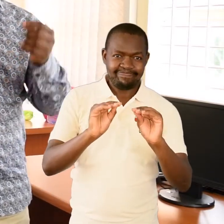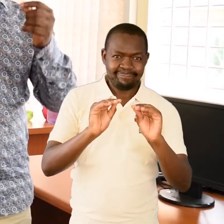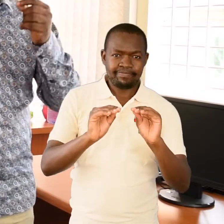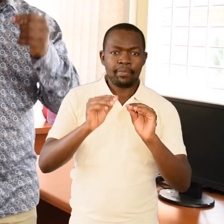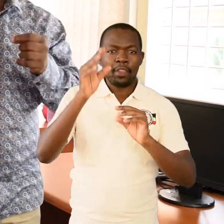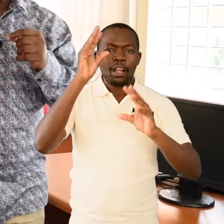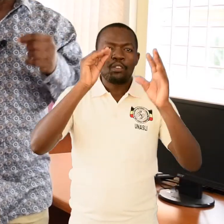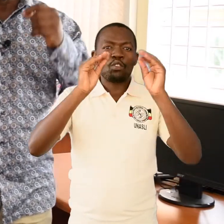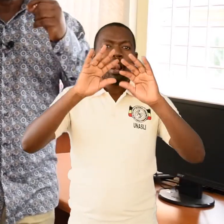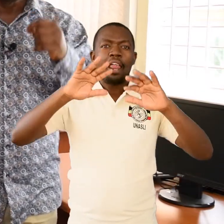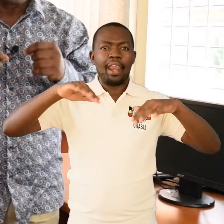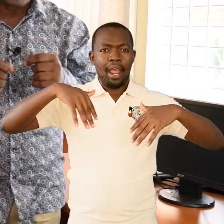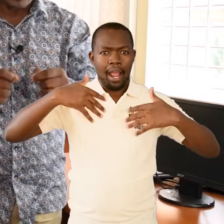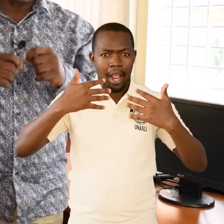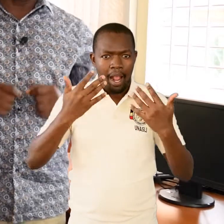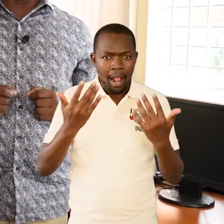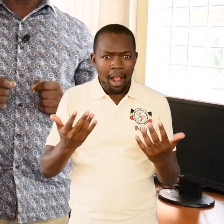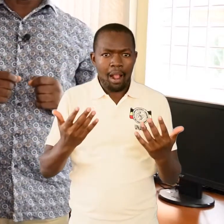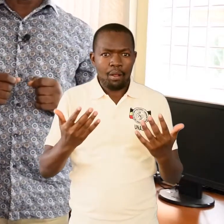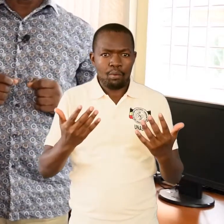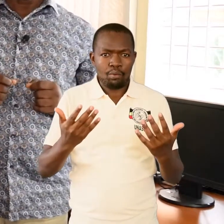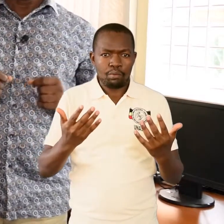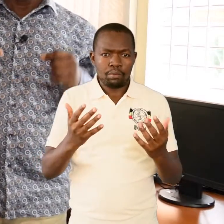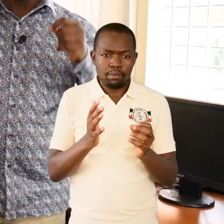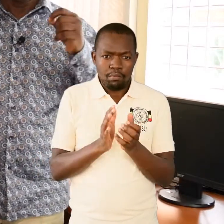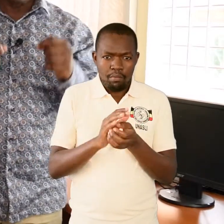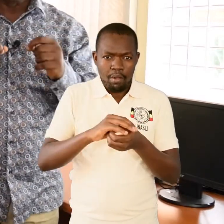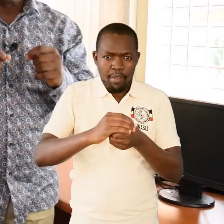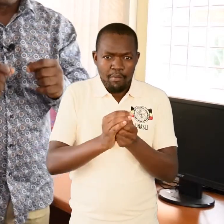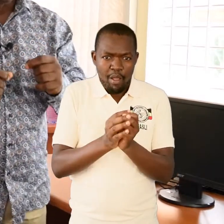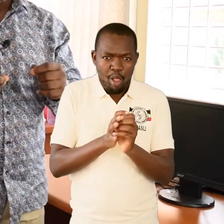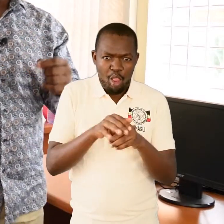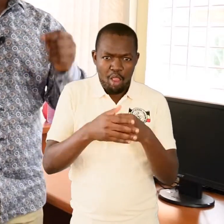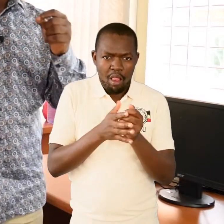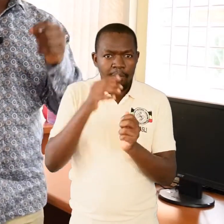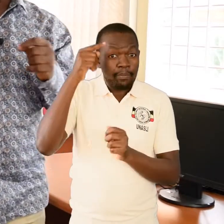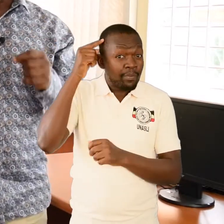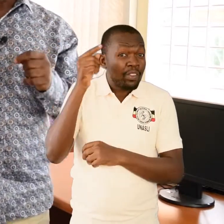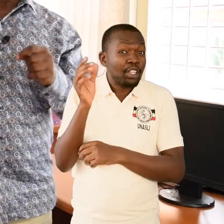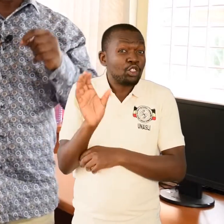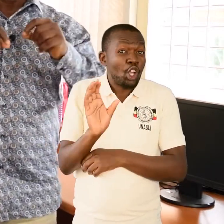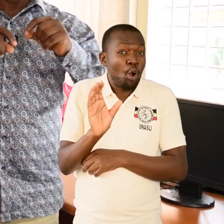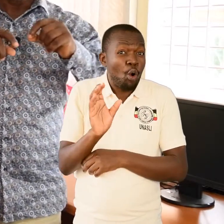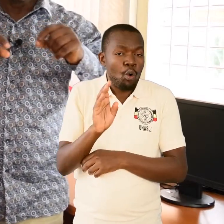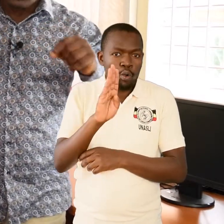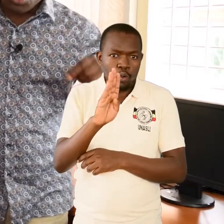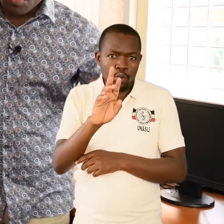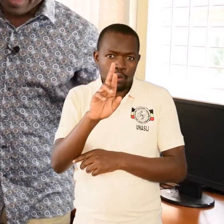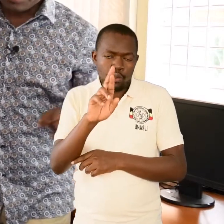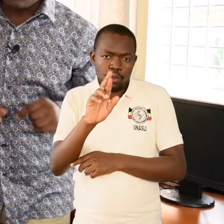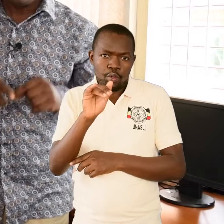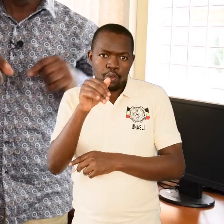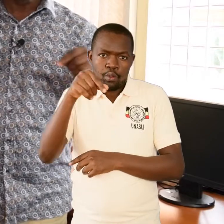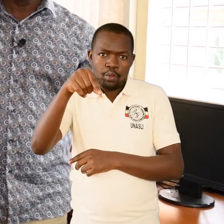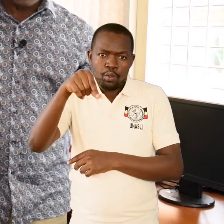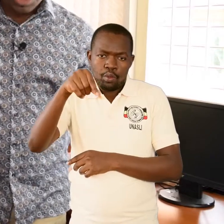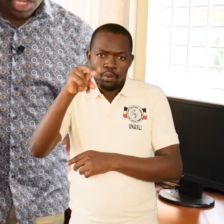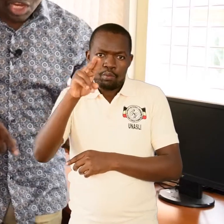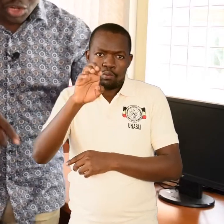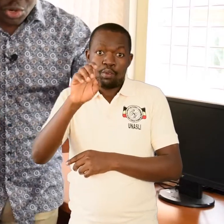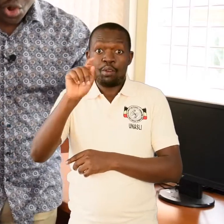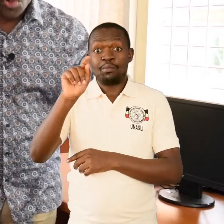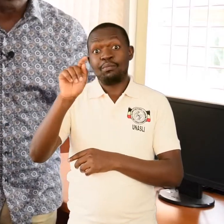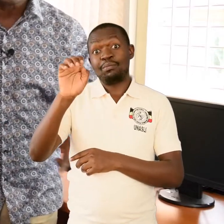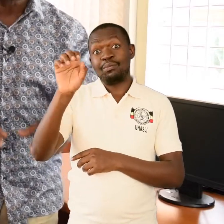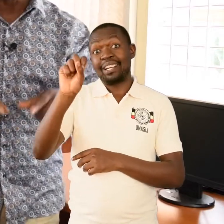make charcoal briquettes, making them from local materials